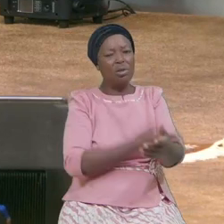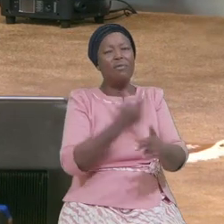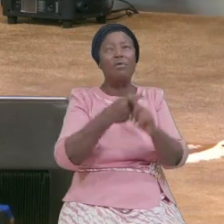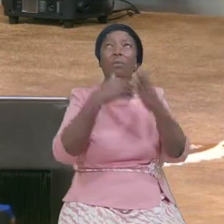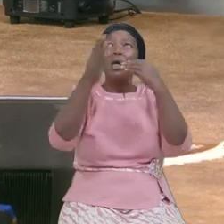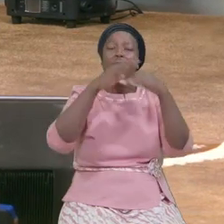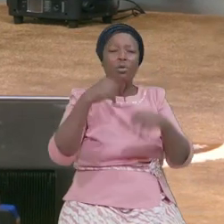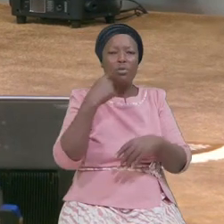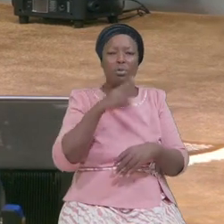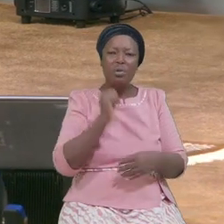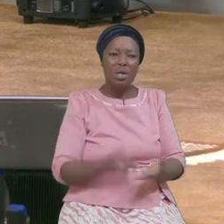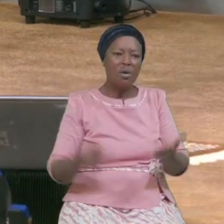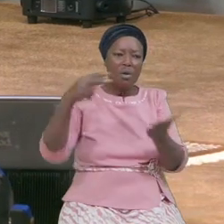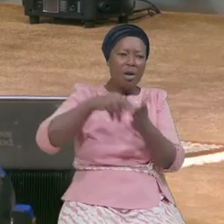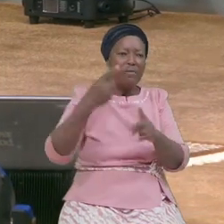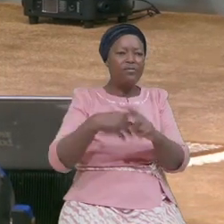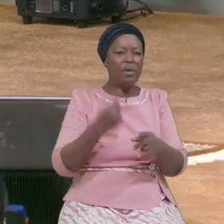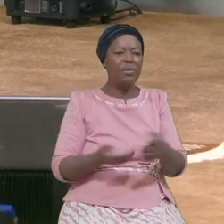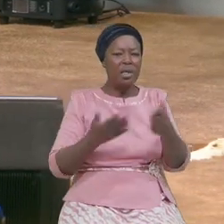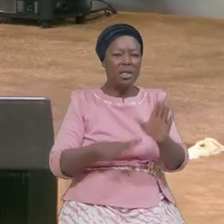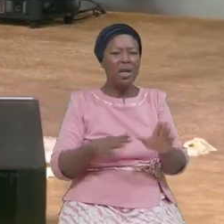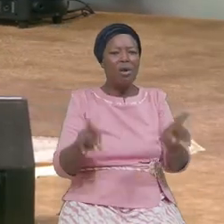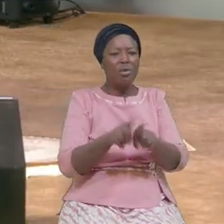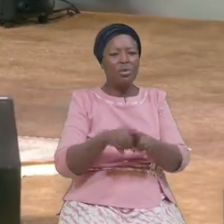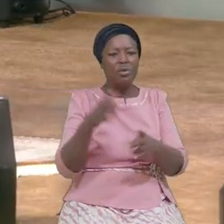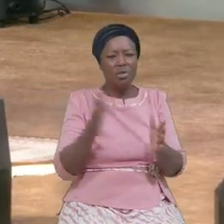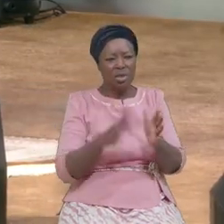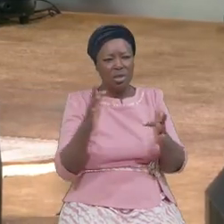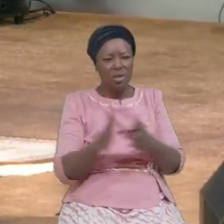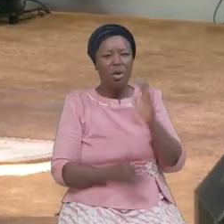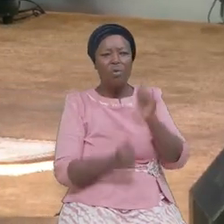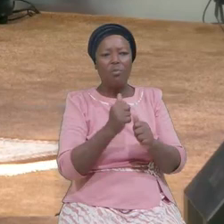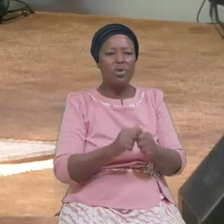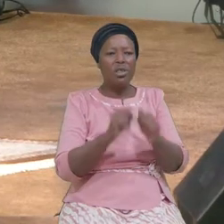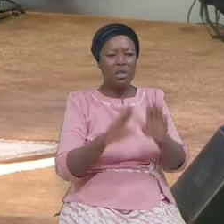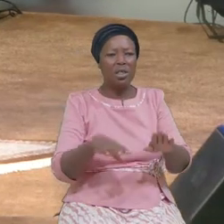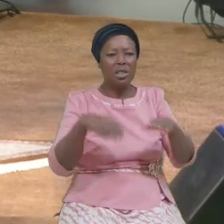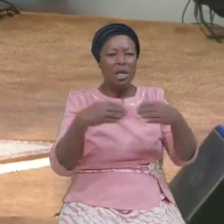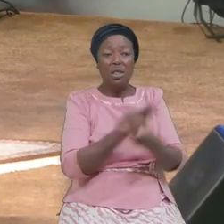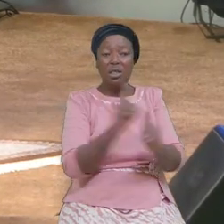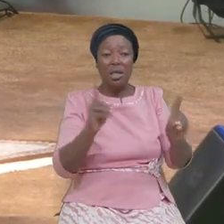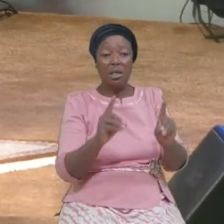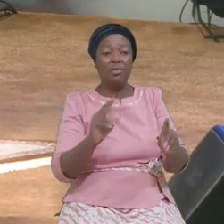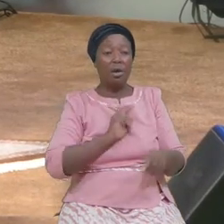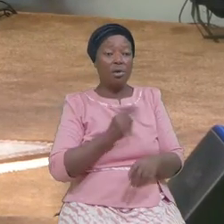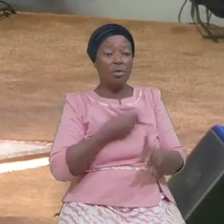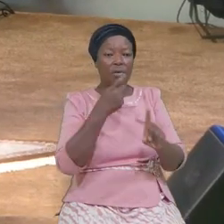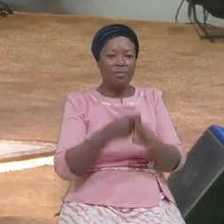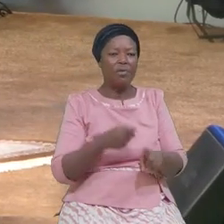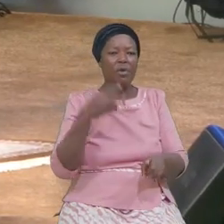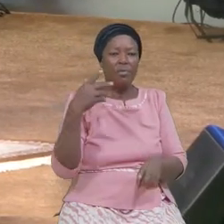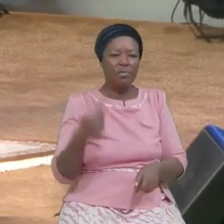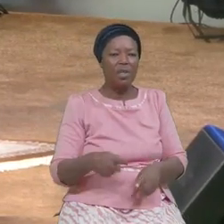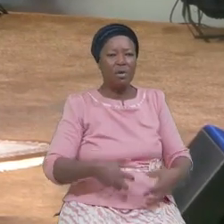he raised from the dead, even Jesus, which delivered us from